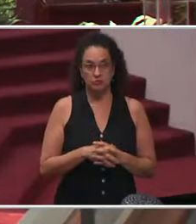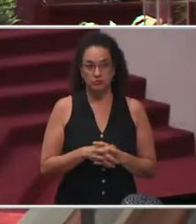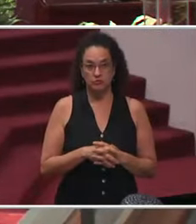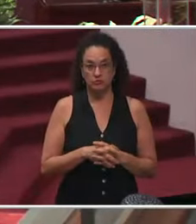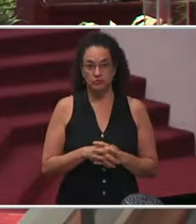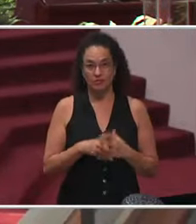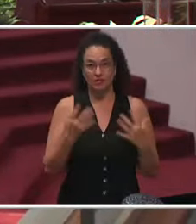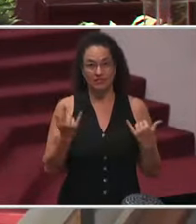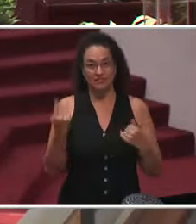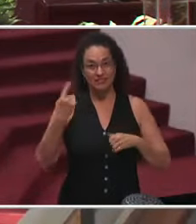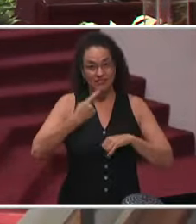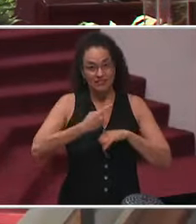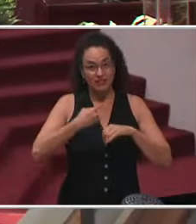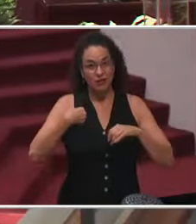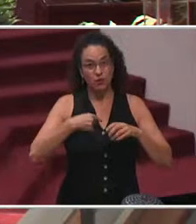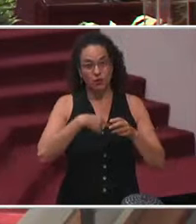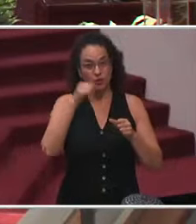So today we remember,